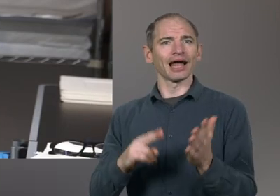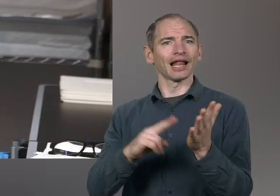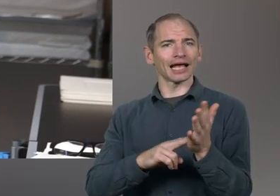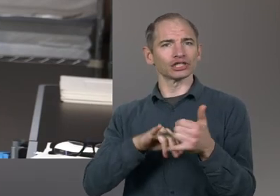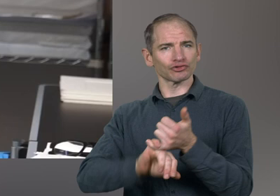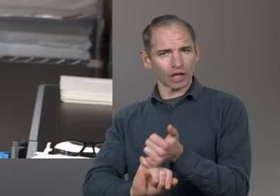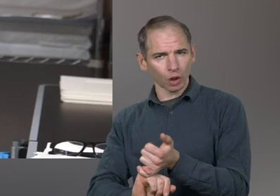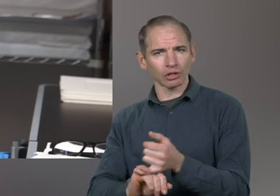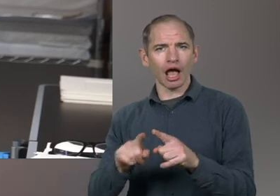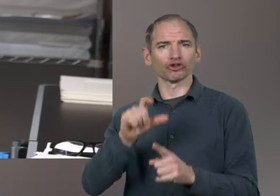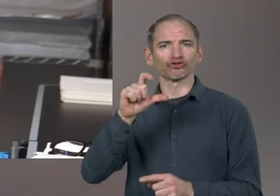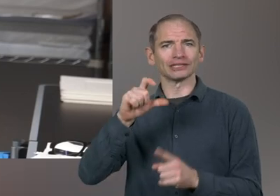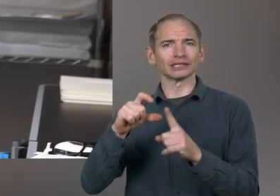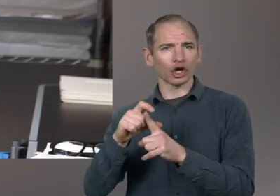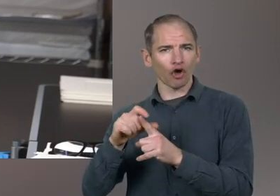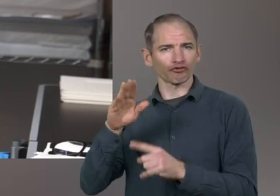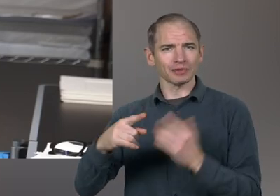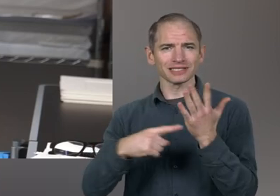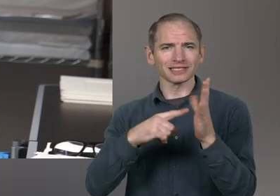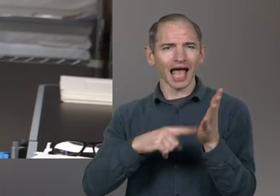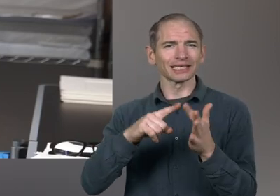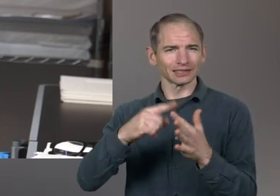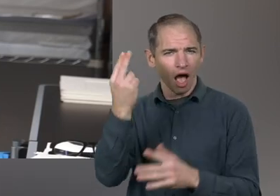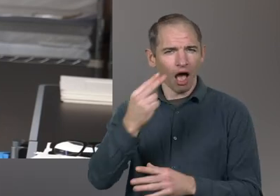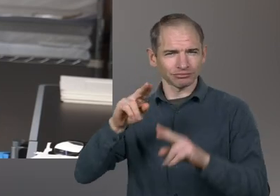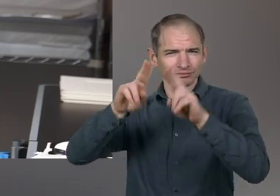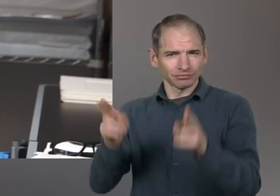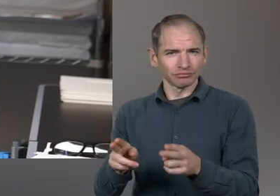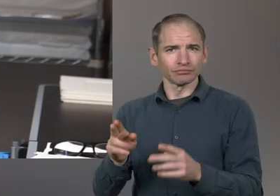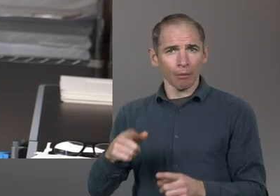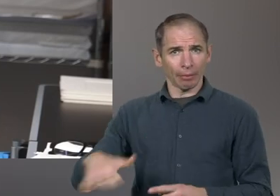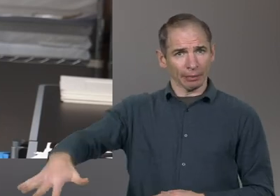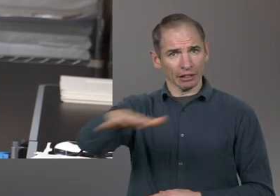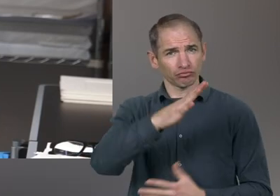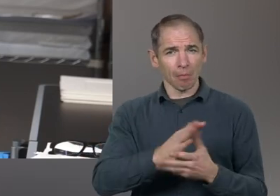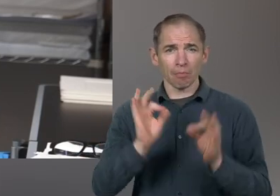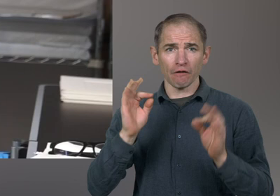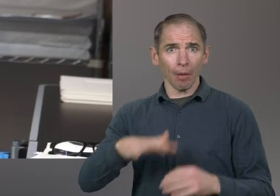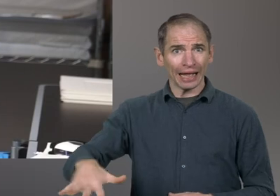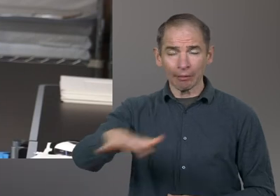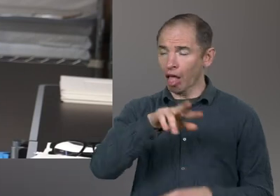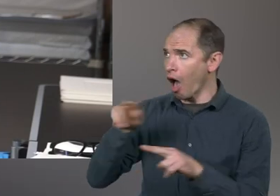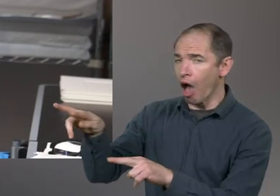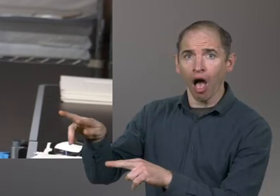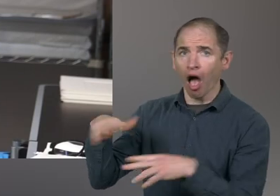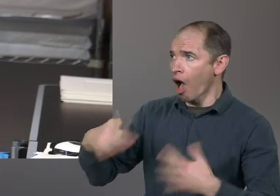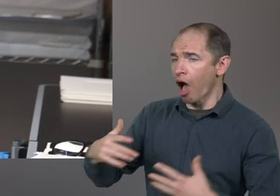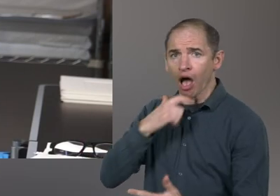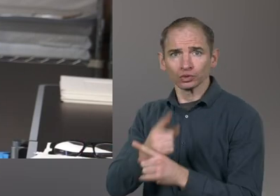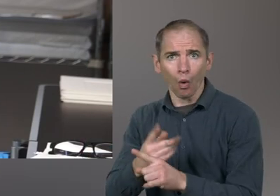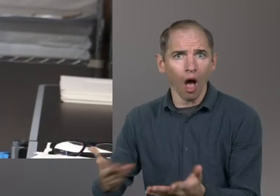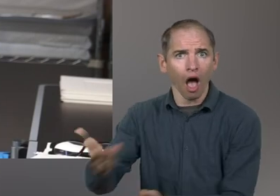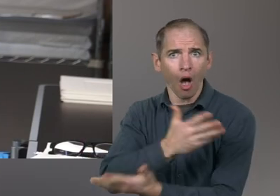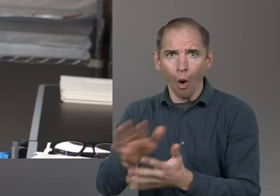Durkon from Tate, all the people, it was a perfect moment. People were seeing it, people were talking about it. It created an excitement. It was